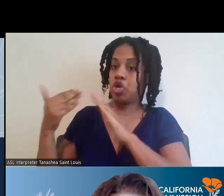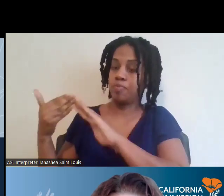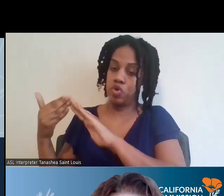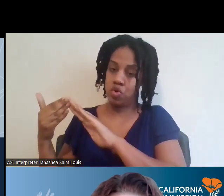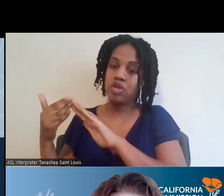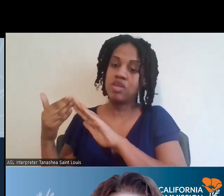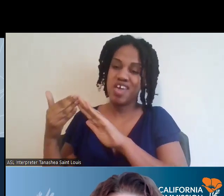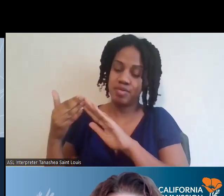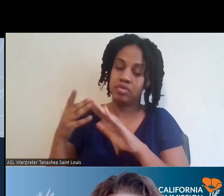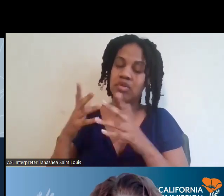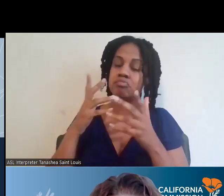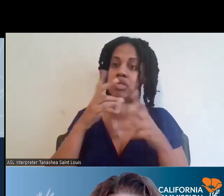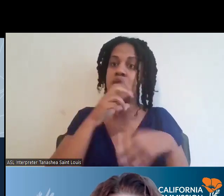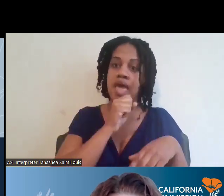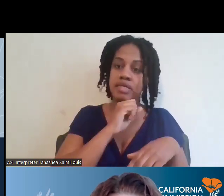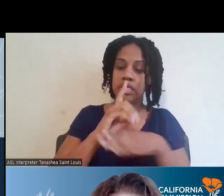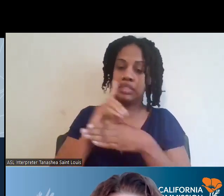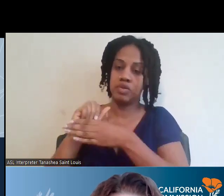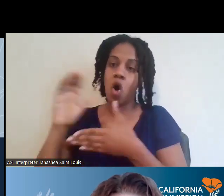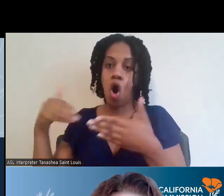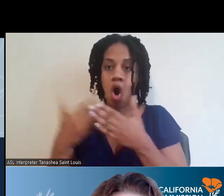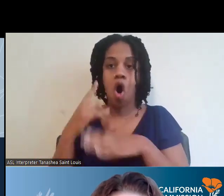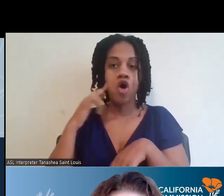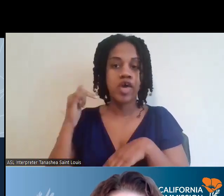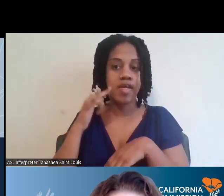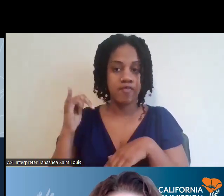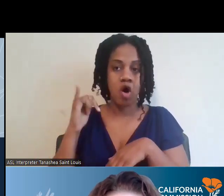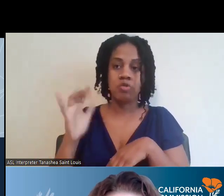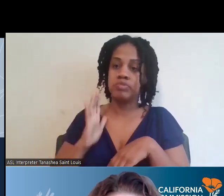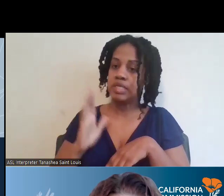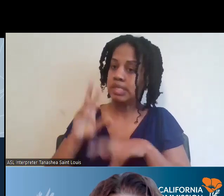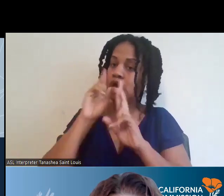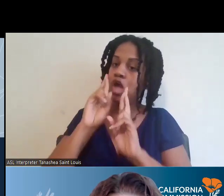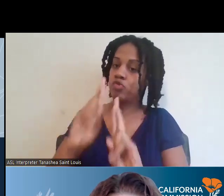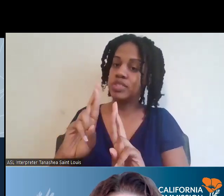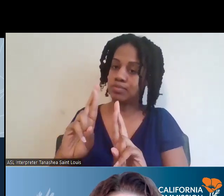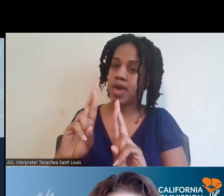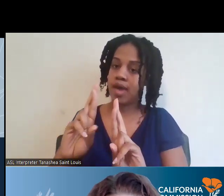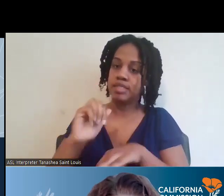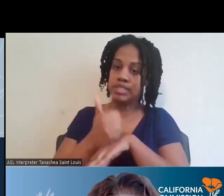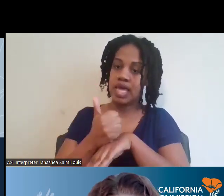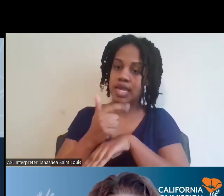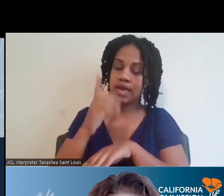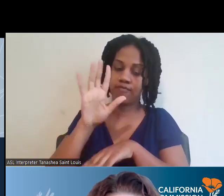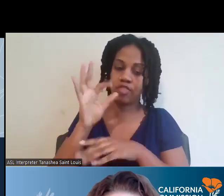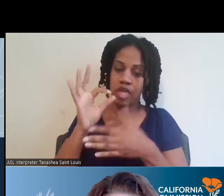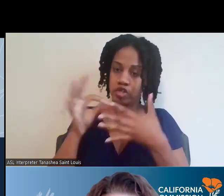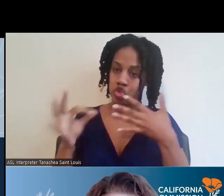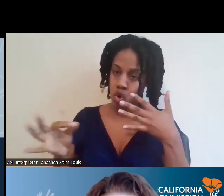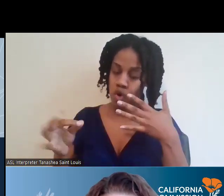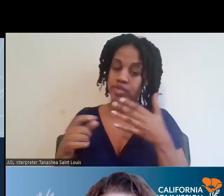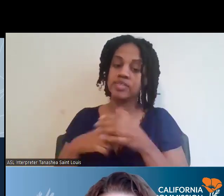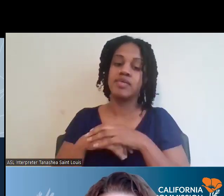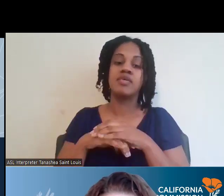and disability friendly state where all Californians can live with dignity and respect in the setting of their choice. Because as the 2030 report